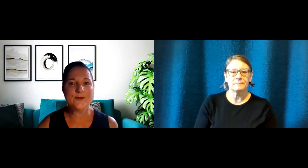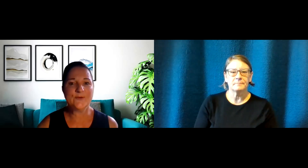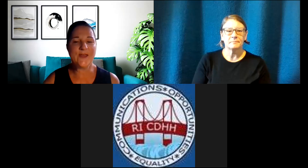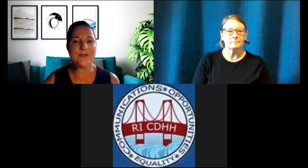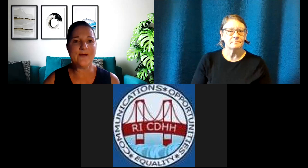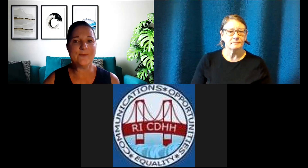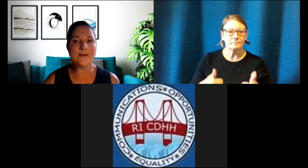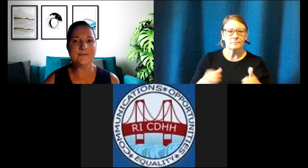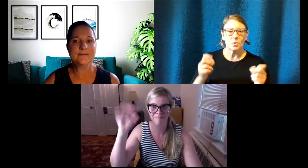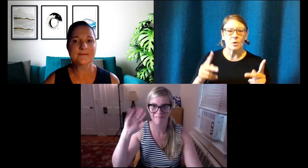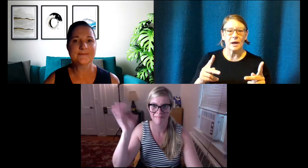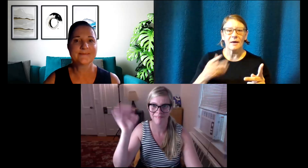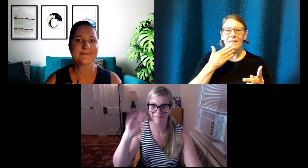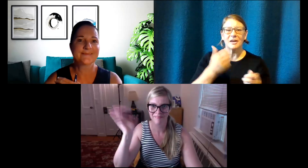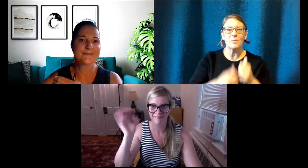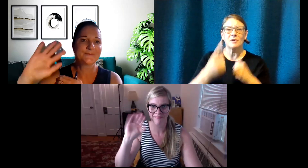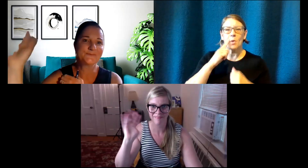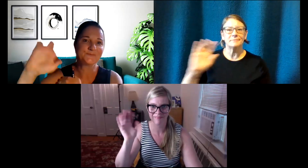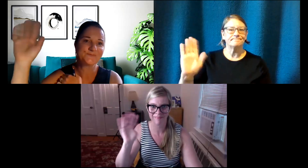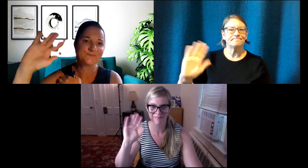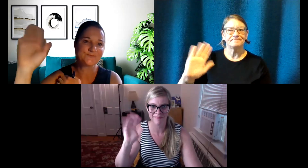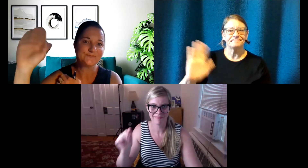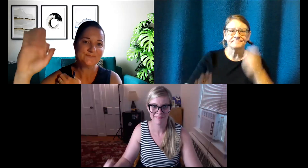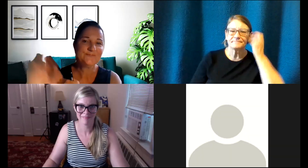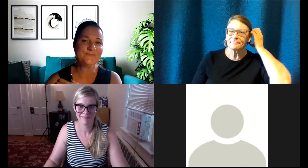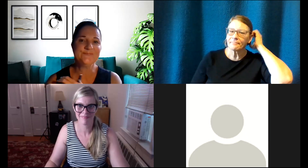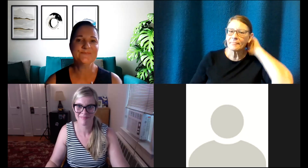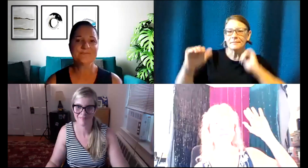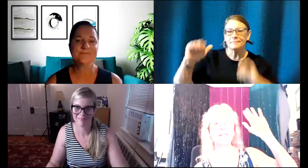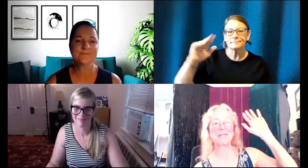Okay, wonderful. Thank you, everyone. Thank you all.